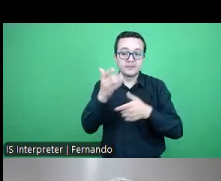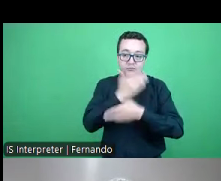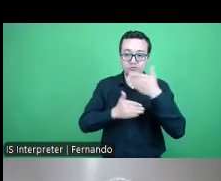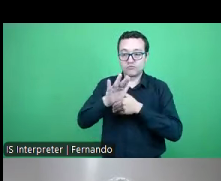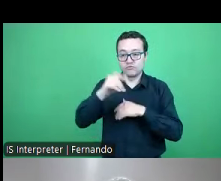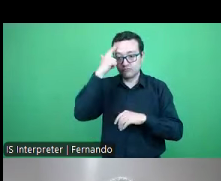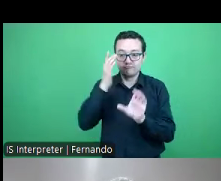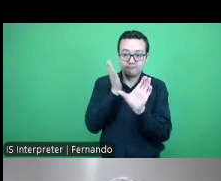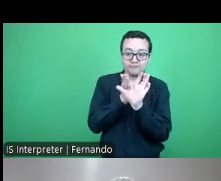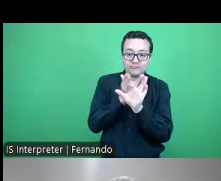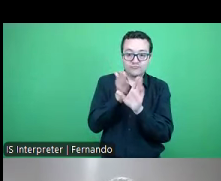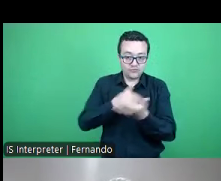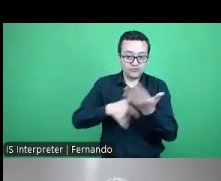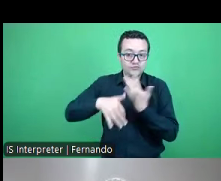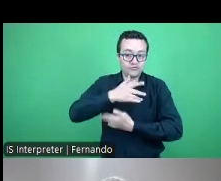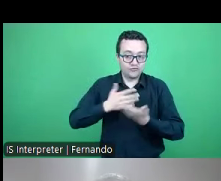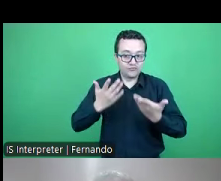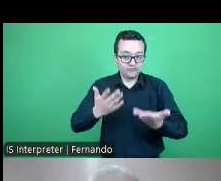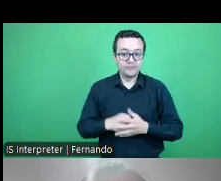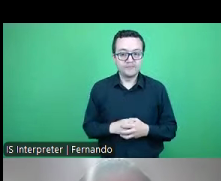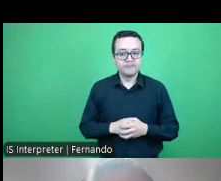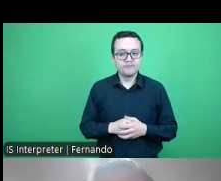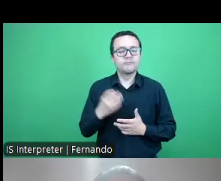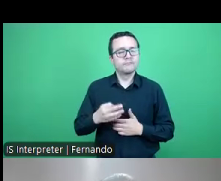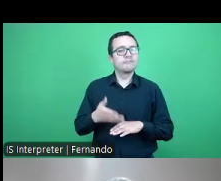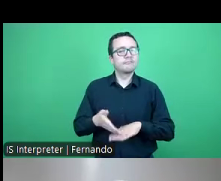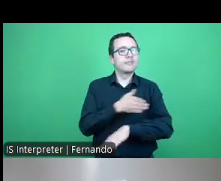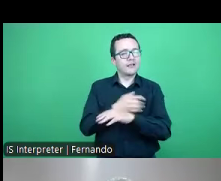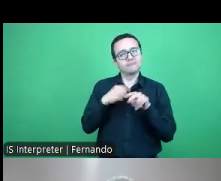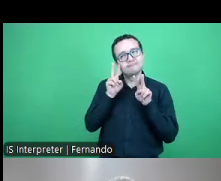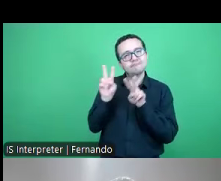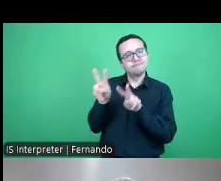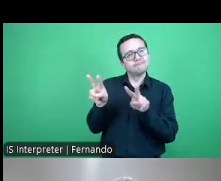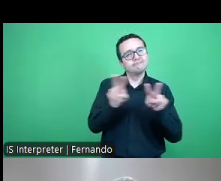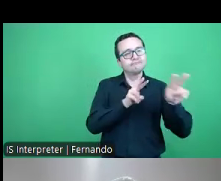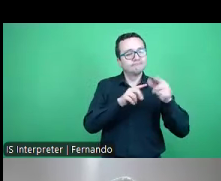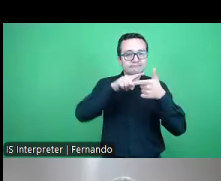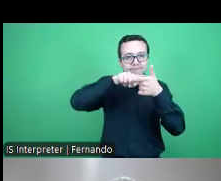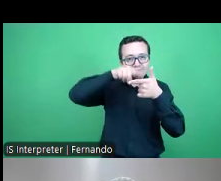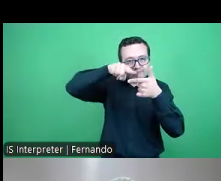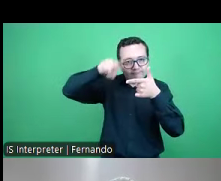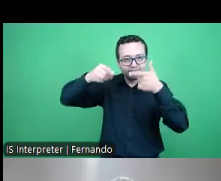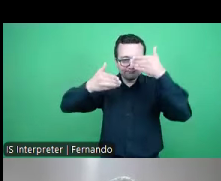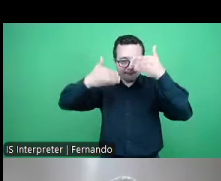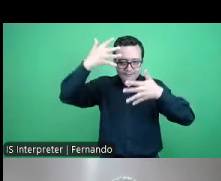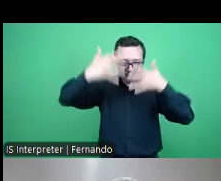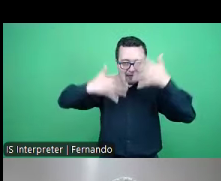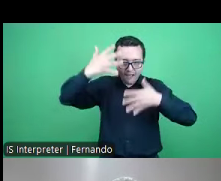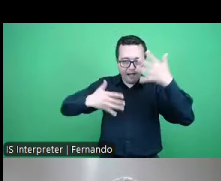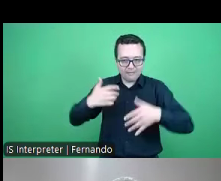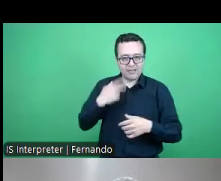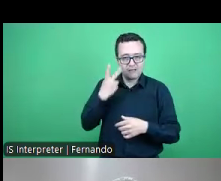oleh quite recent Riset data from Indonesia 2022 National by Adolescent Indonesian Mental Health Survey National yang Adolescents Mental kemudian Health Survey menyampaikan